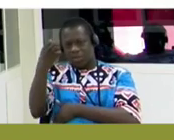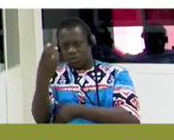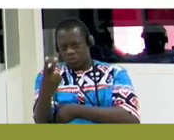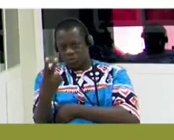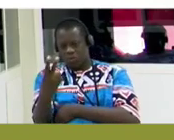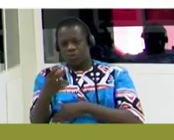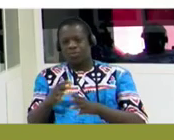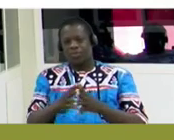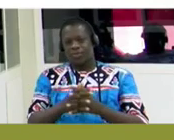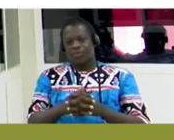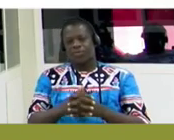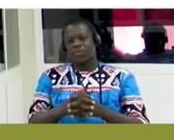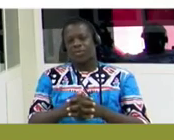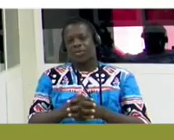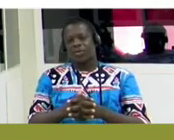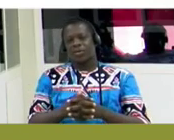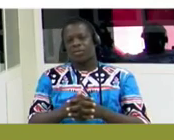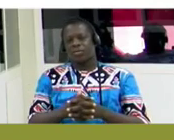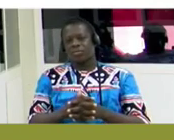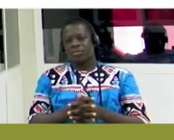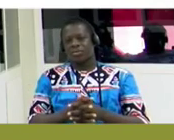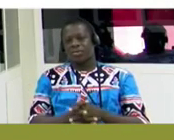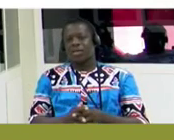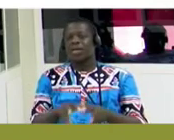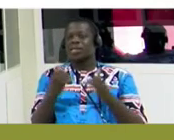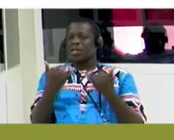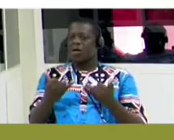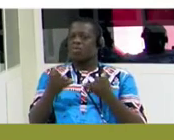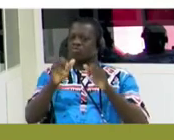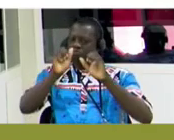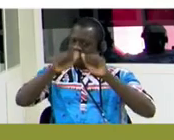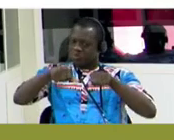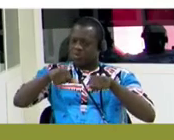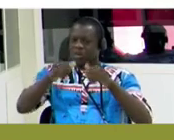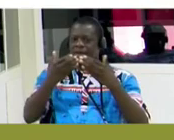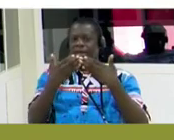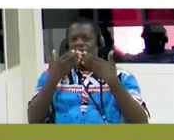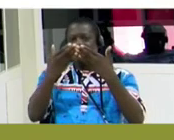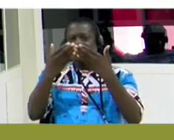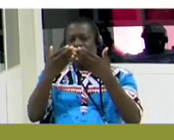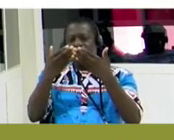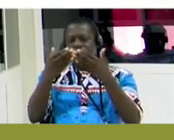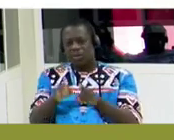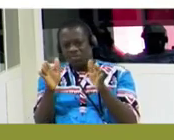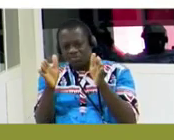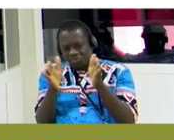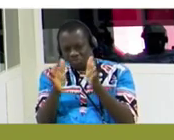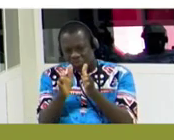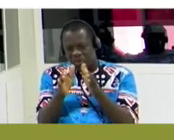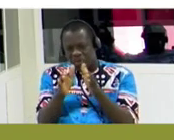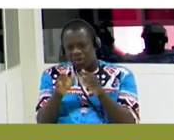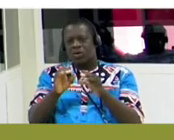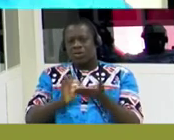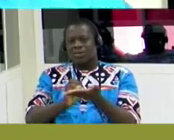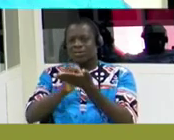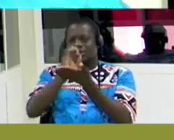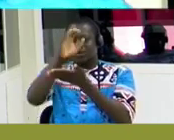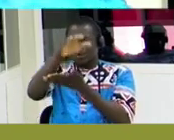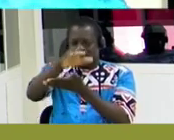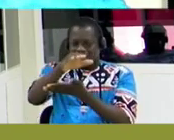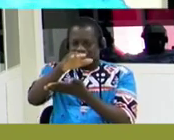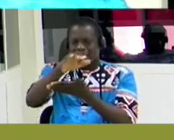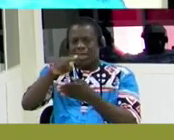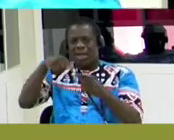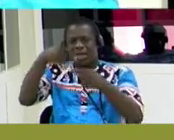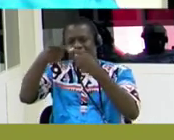92. And can you tell us a bit about your deployments after completion of the training? Yeah, after